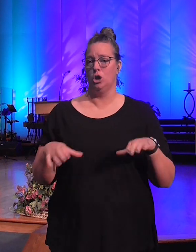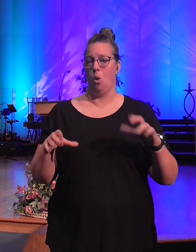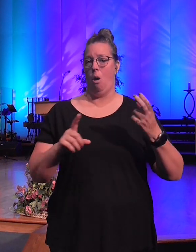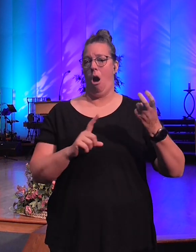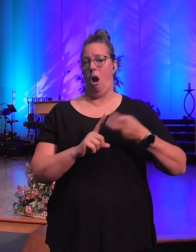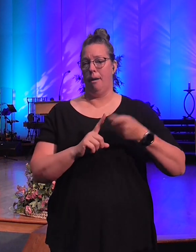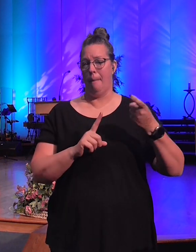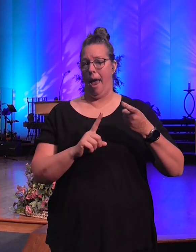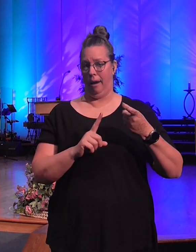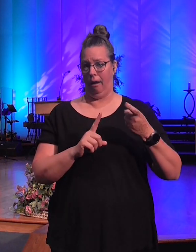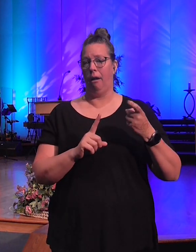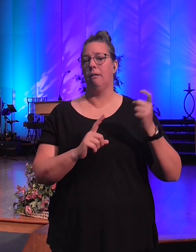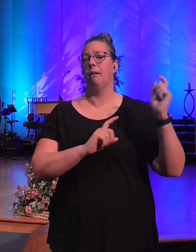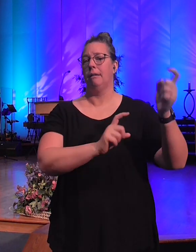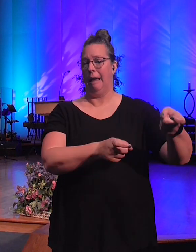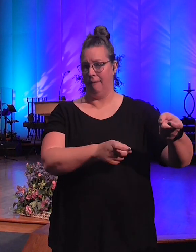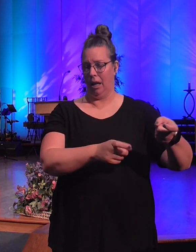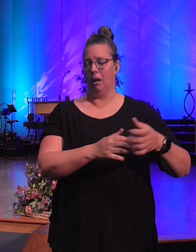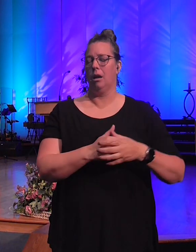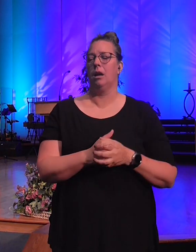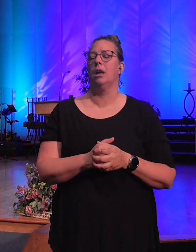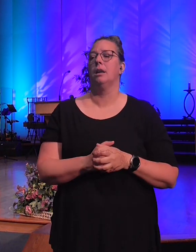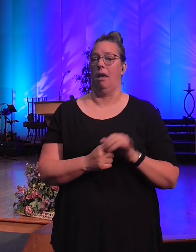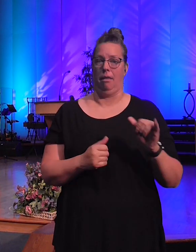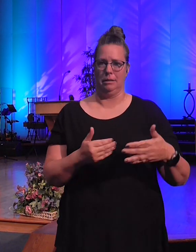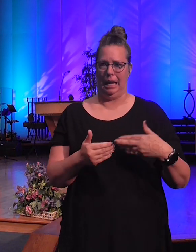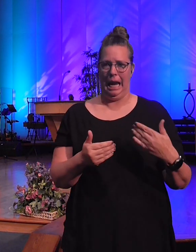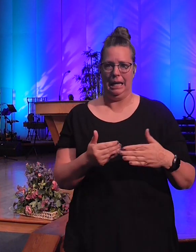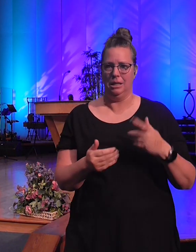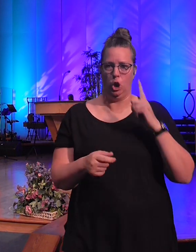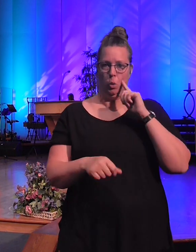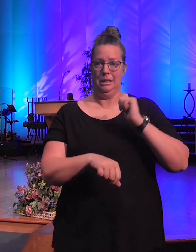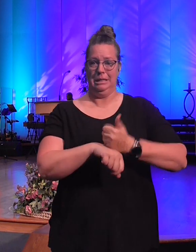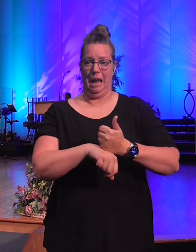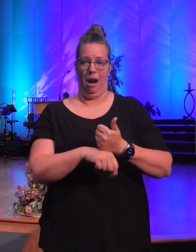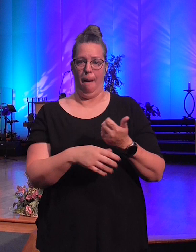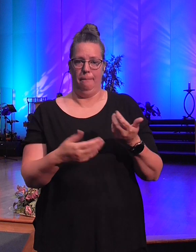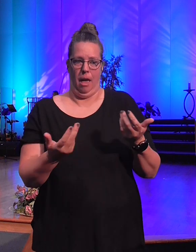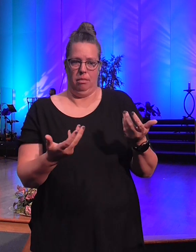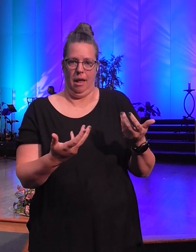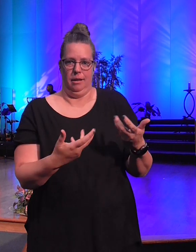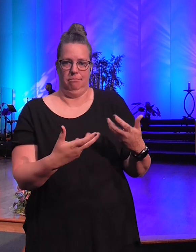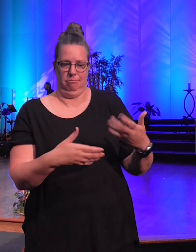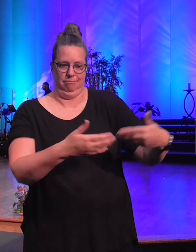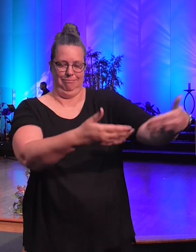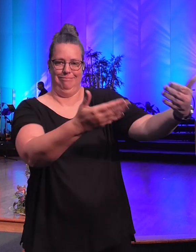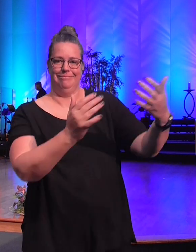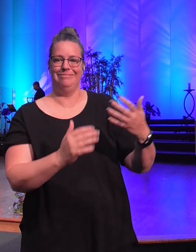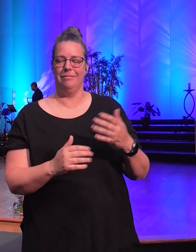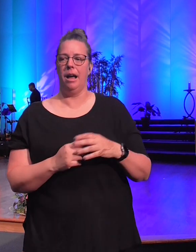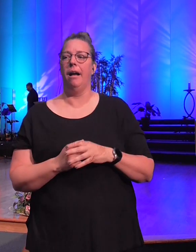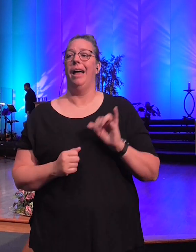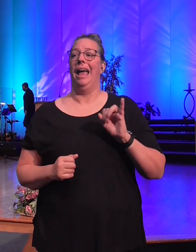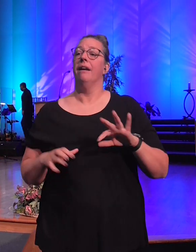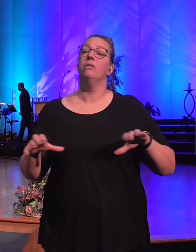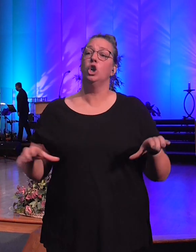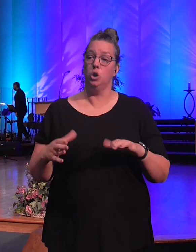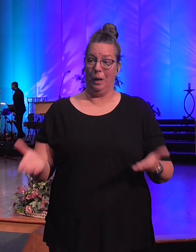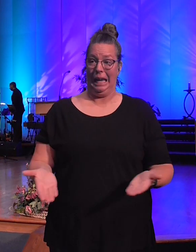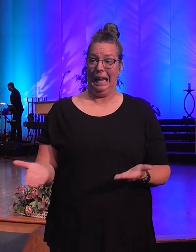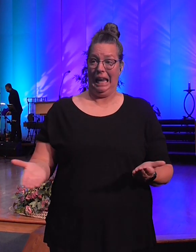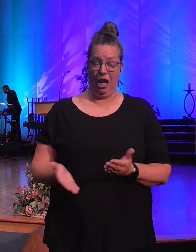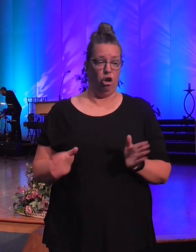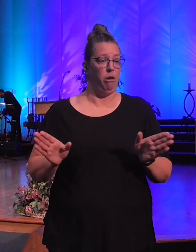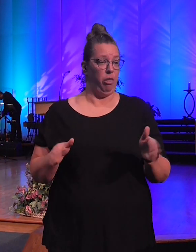automatic giving, which makes it real easy because you just set it up and then it goes. That's a wonderful thing. But if you're doing it here in the room, there are